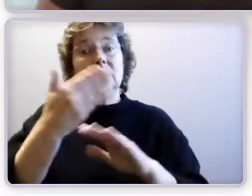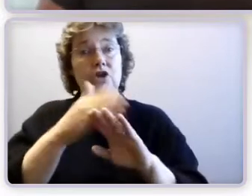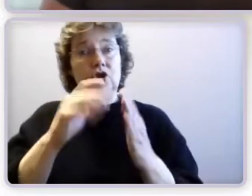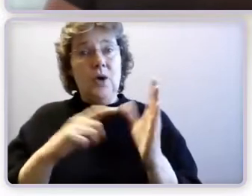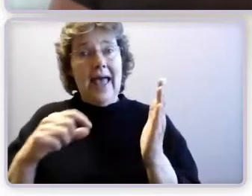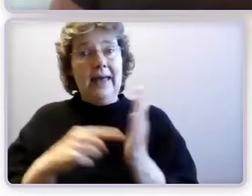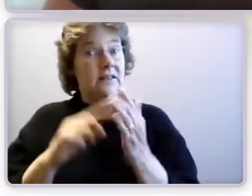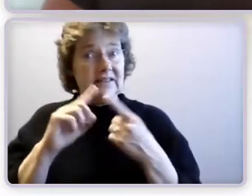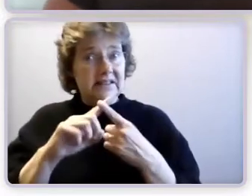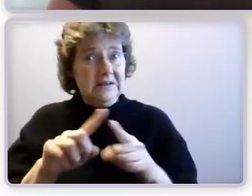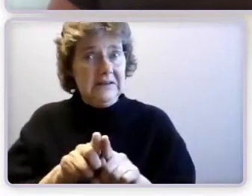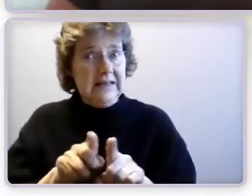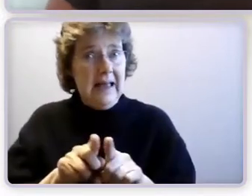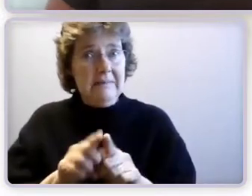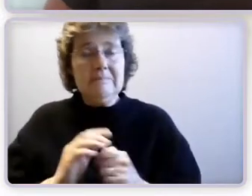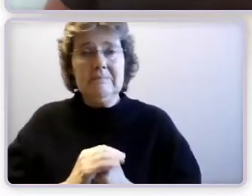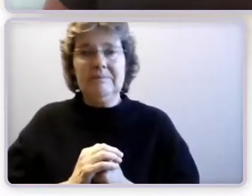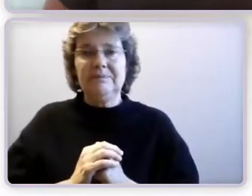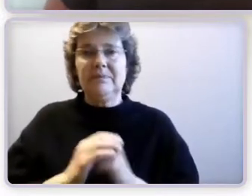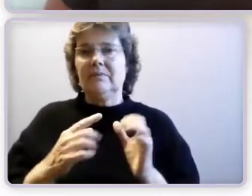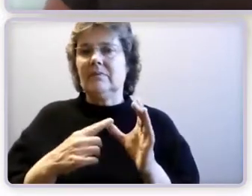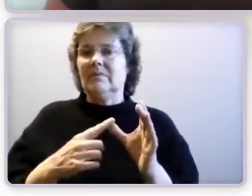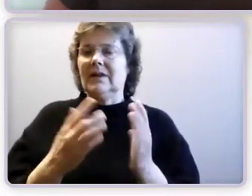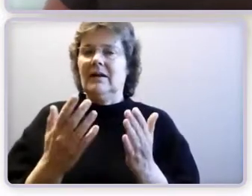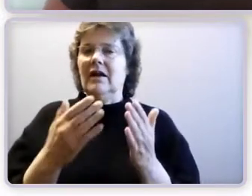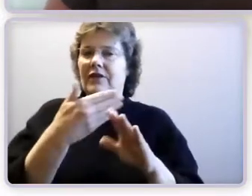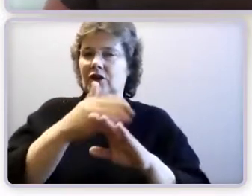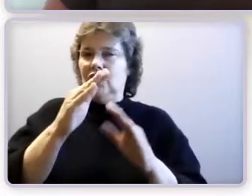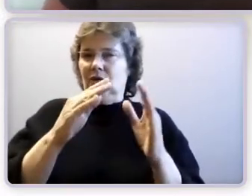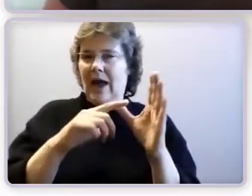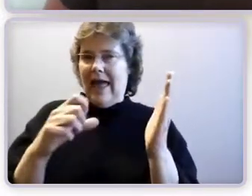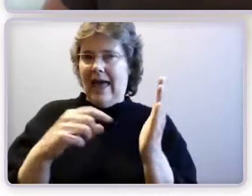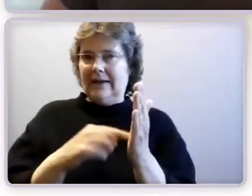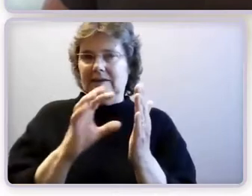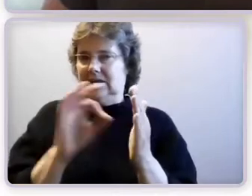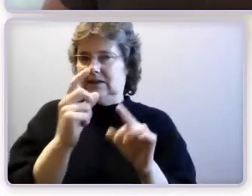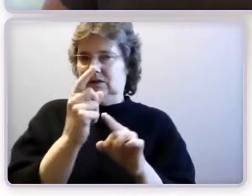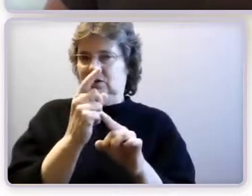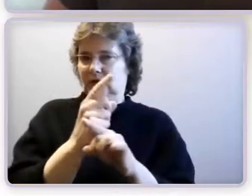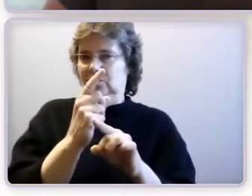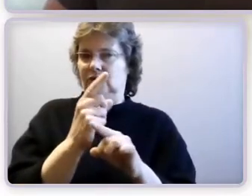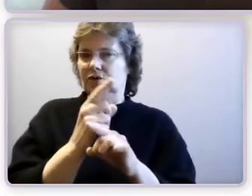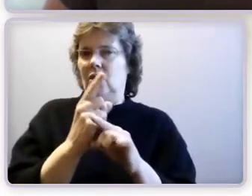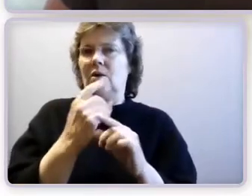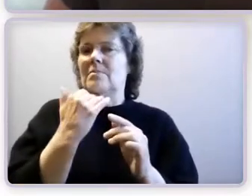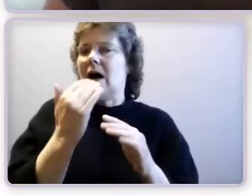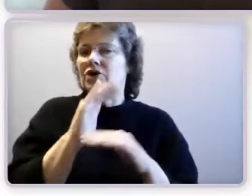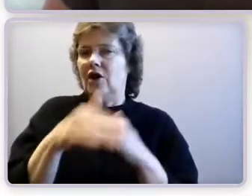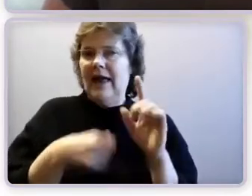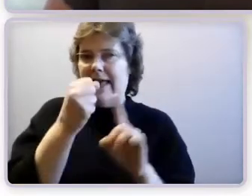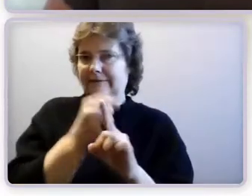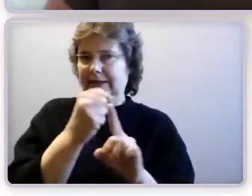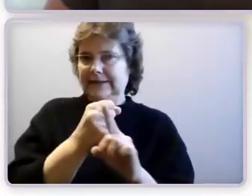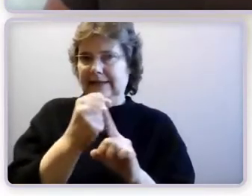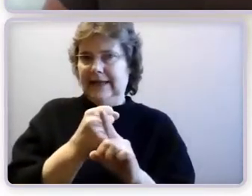I don't think the new Act really talks much about advocacy, but it certainly means from our office's point of view, we